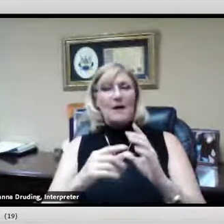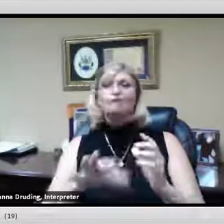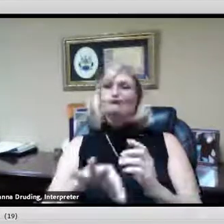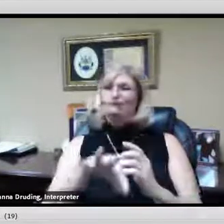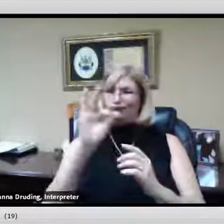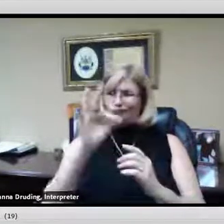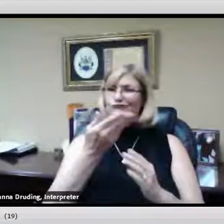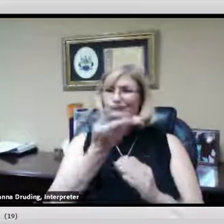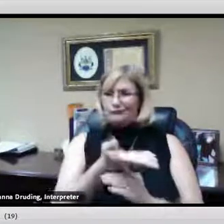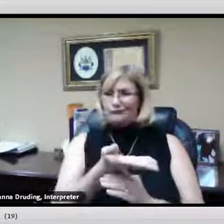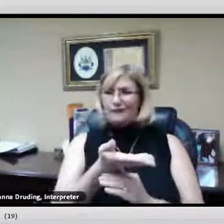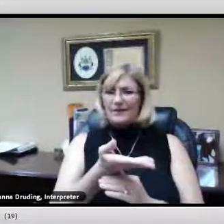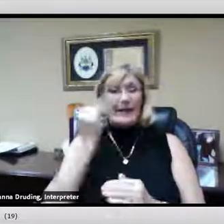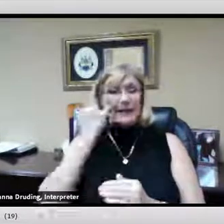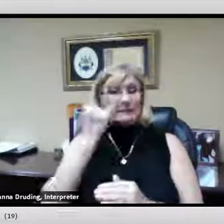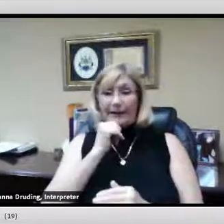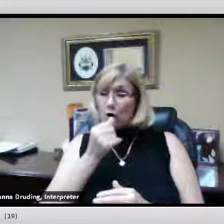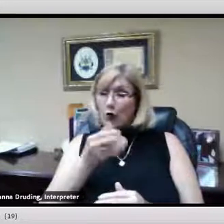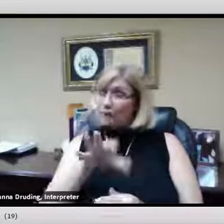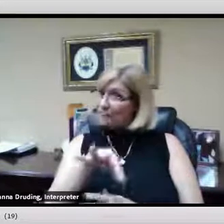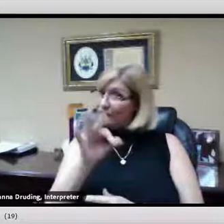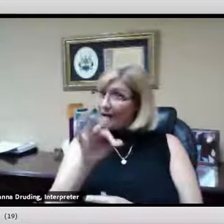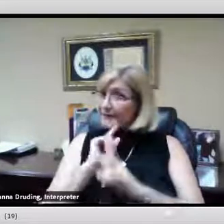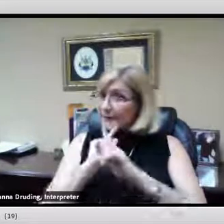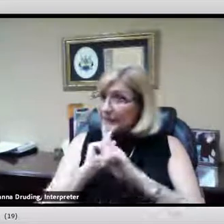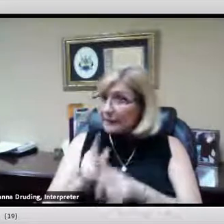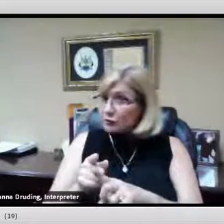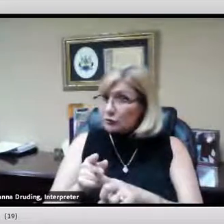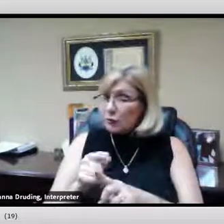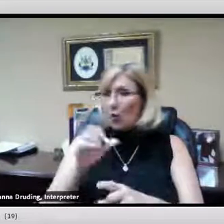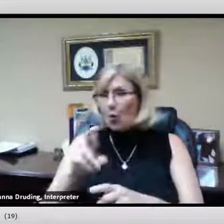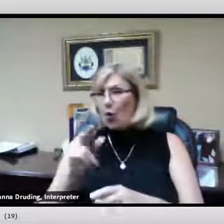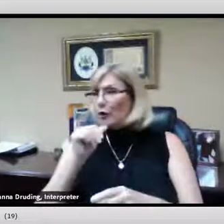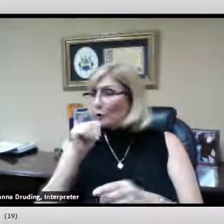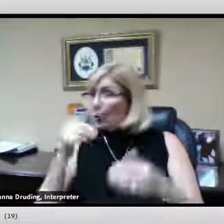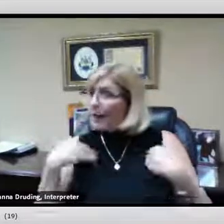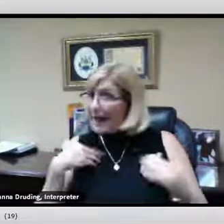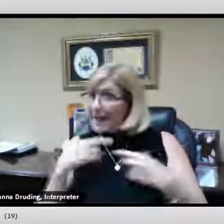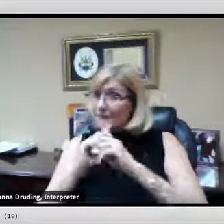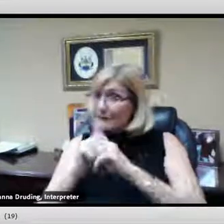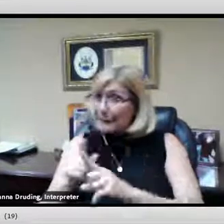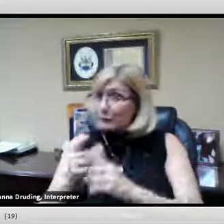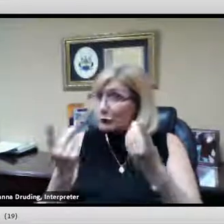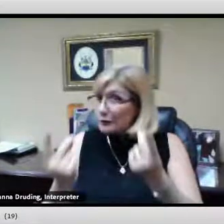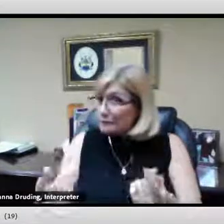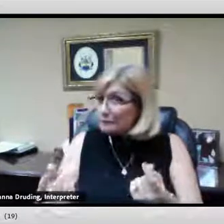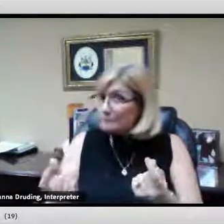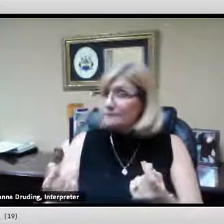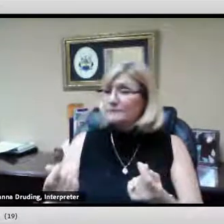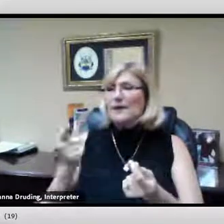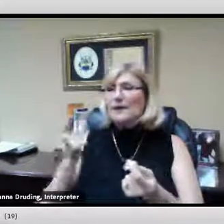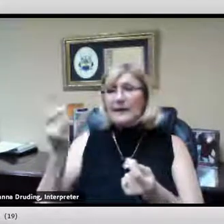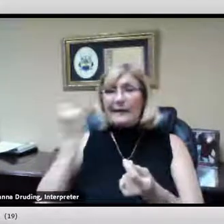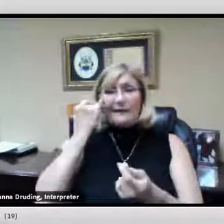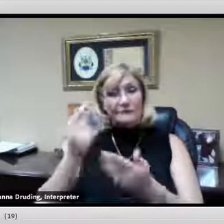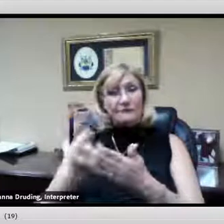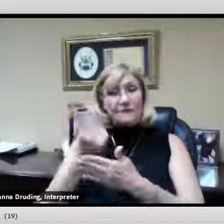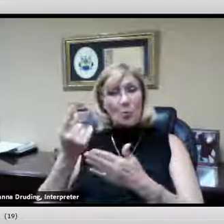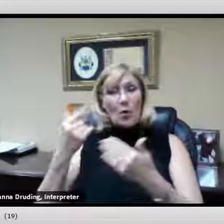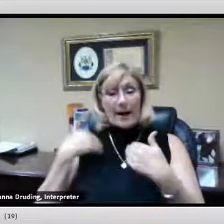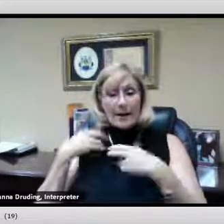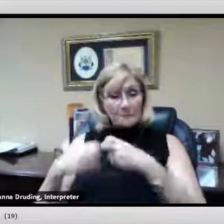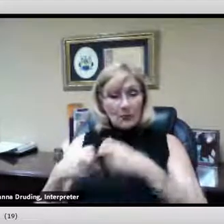before. If I don't find an answer, if I don't have an answer immediately when somebody has a problem, I will